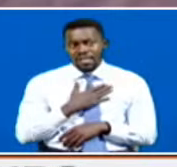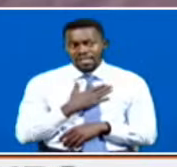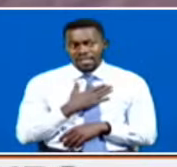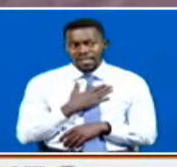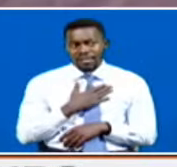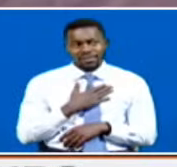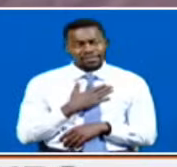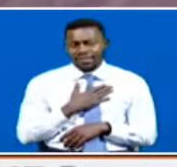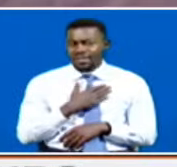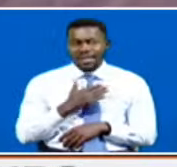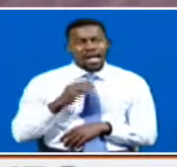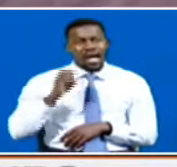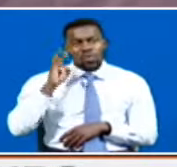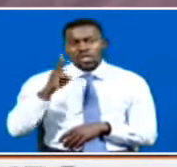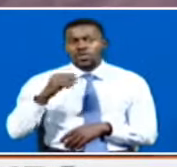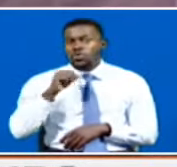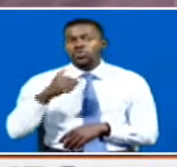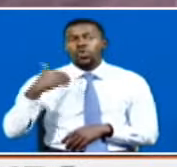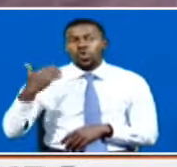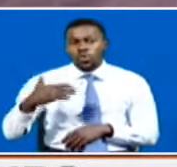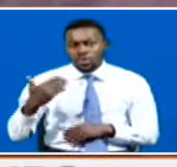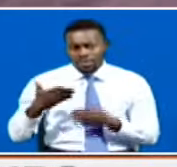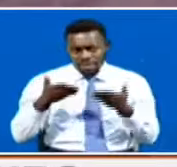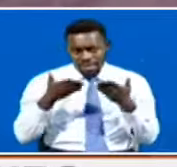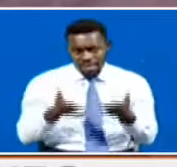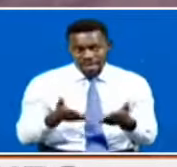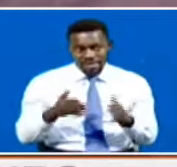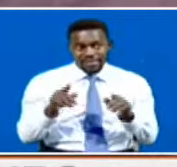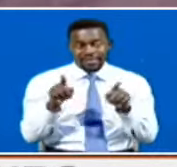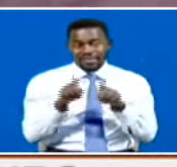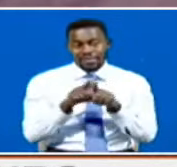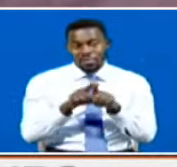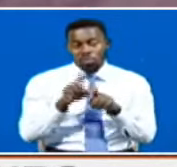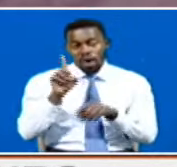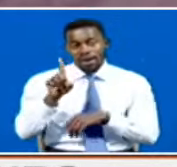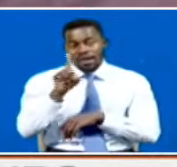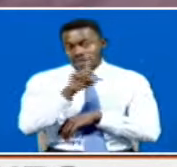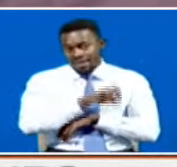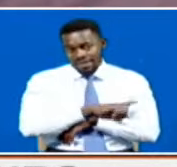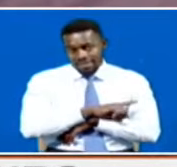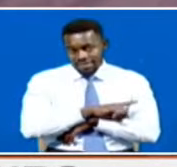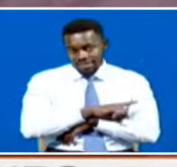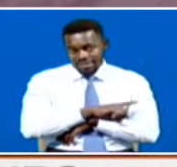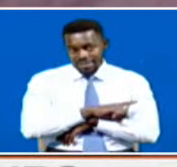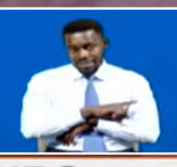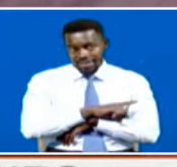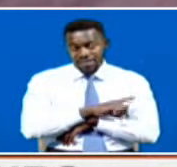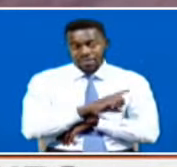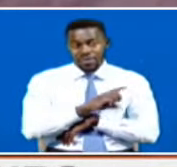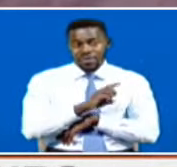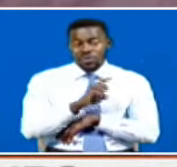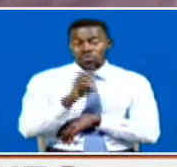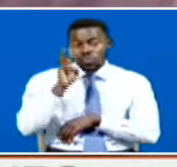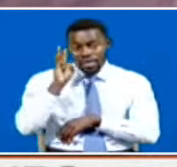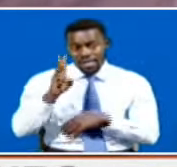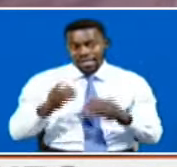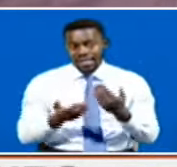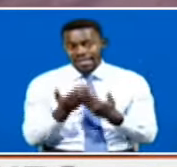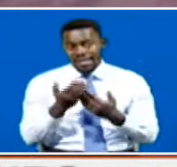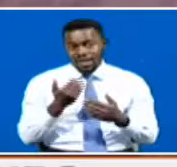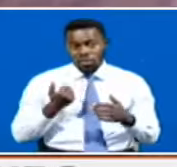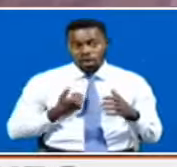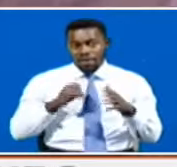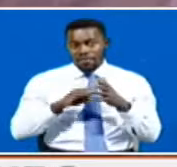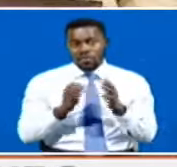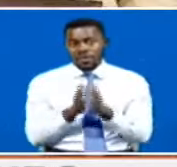I won't always be here, and you will need to take care of my wife and my